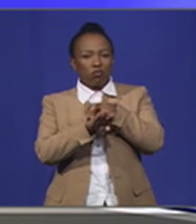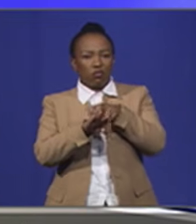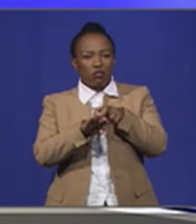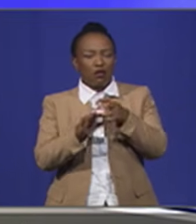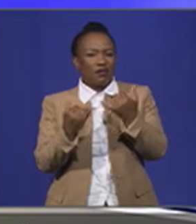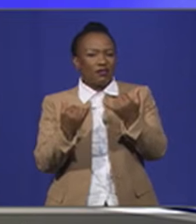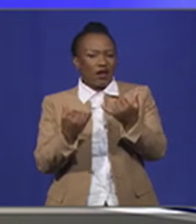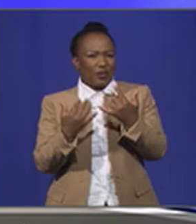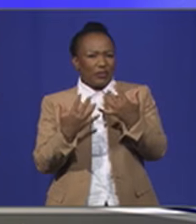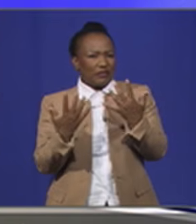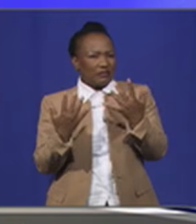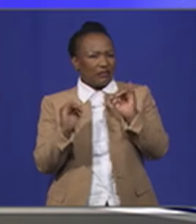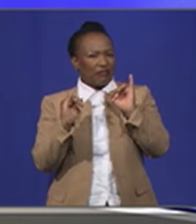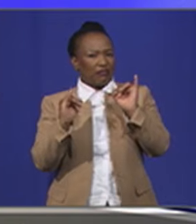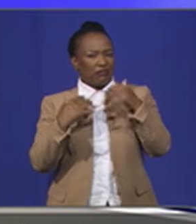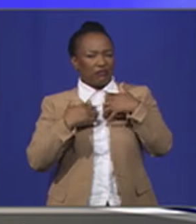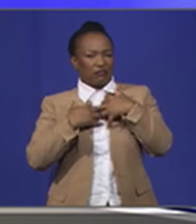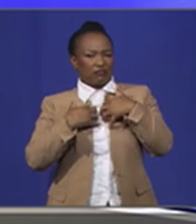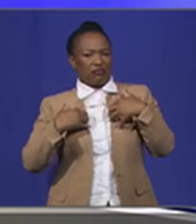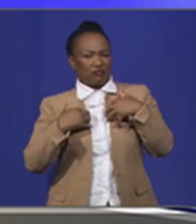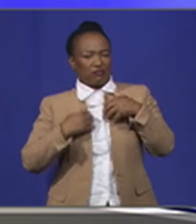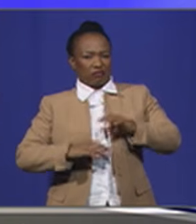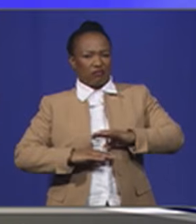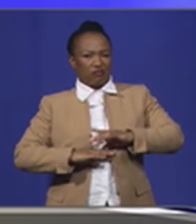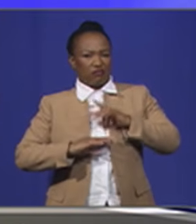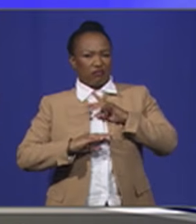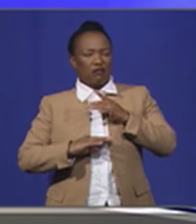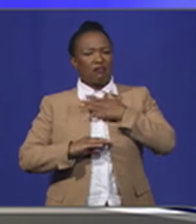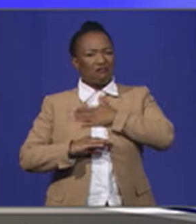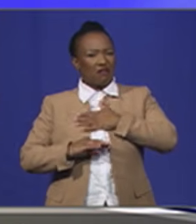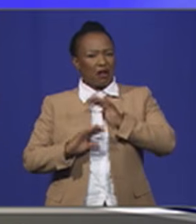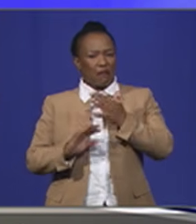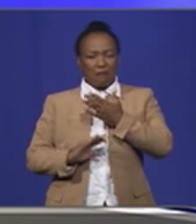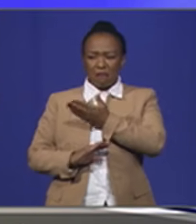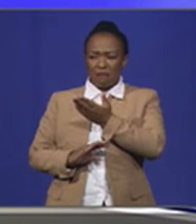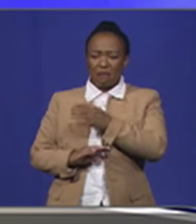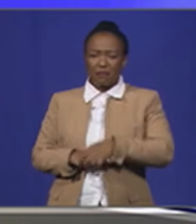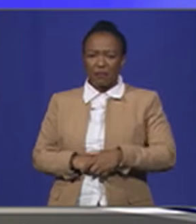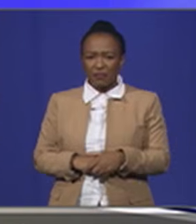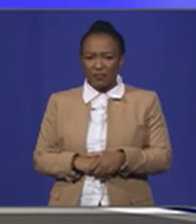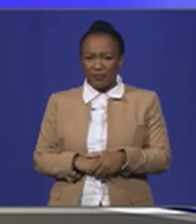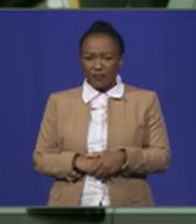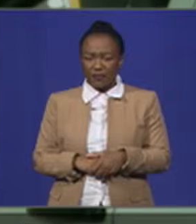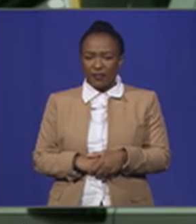jaanong ka ga go tlhatlhoga go go boitshegang ga tlhotlhwa ya leokwane. Maikutlo ke a ntseng jang ka kong?